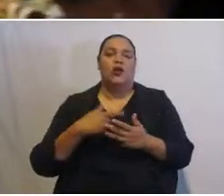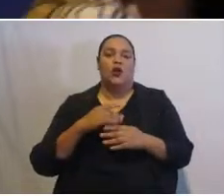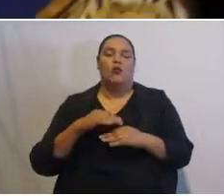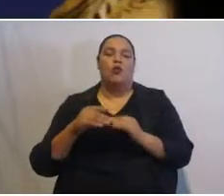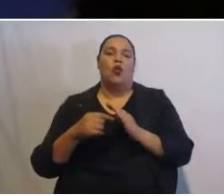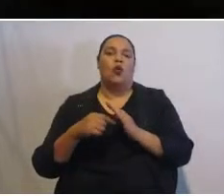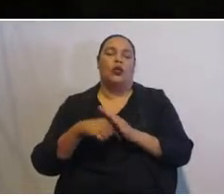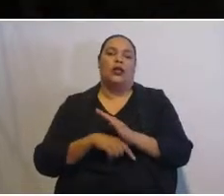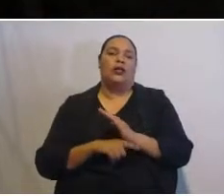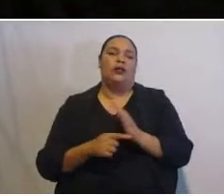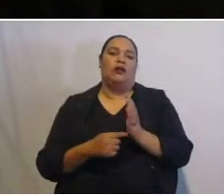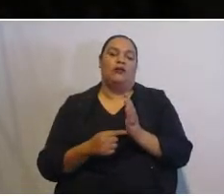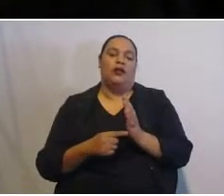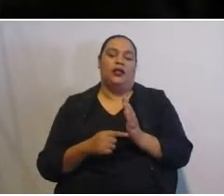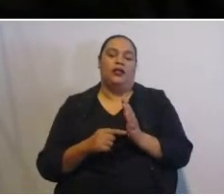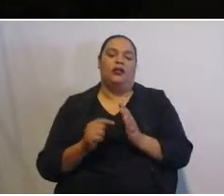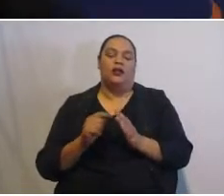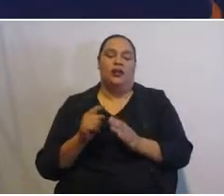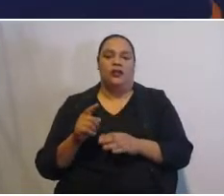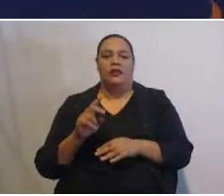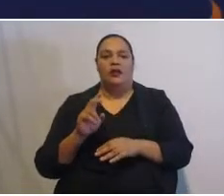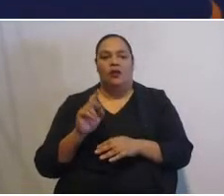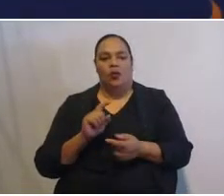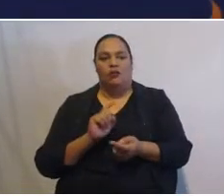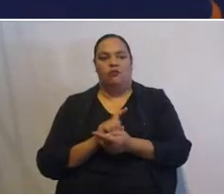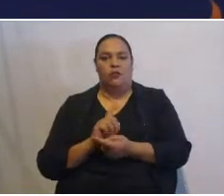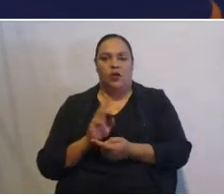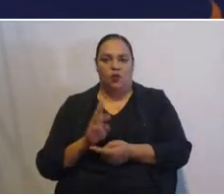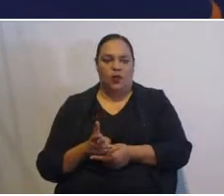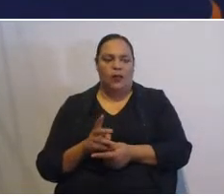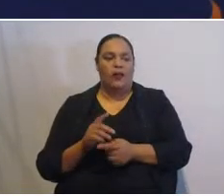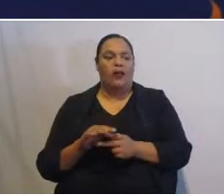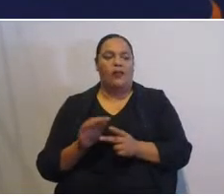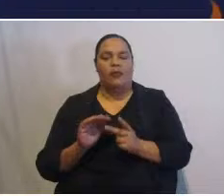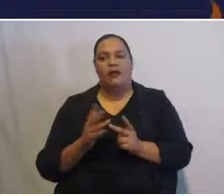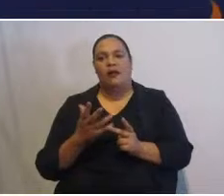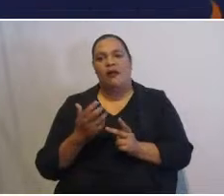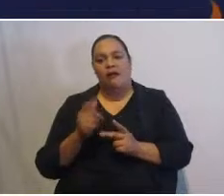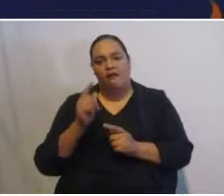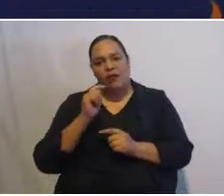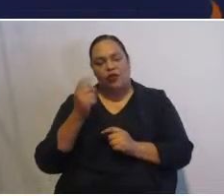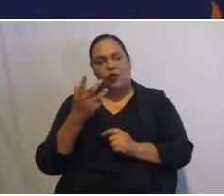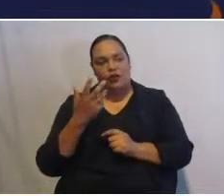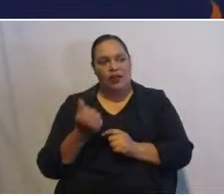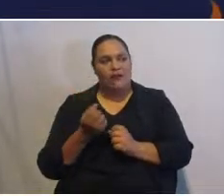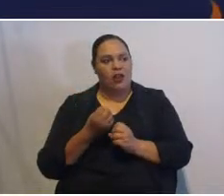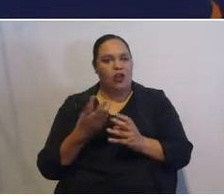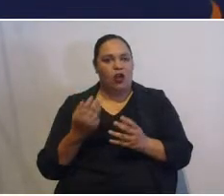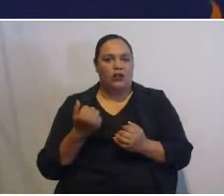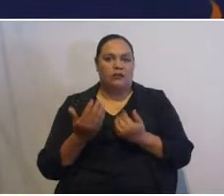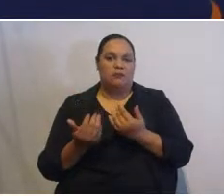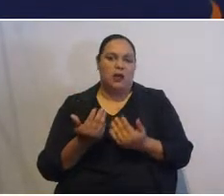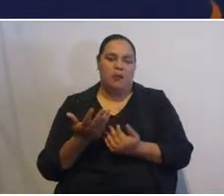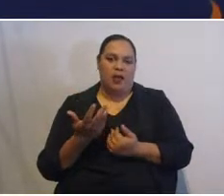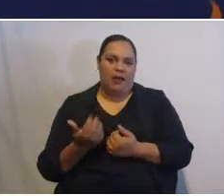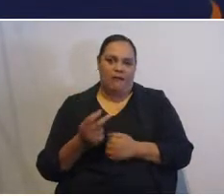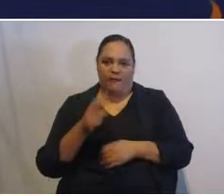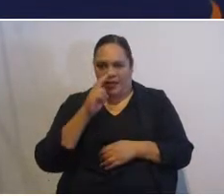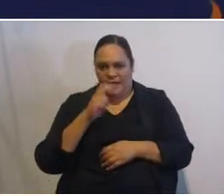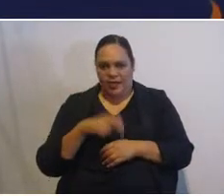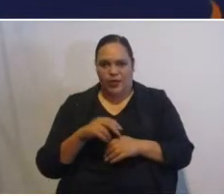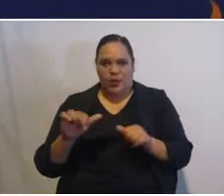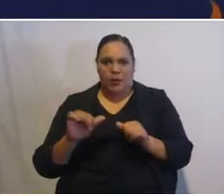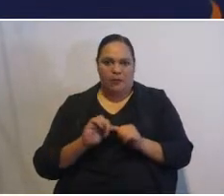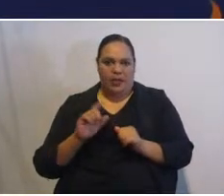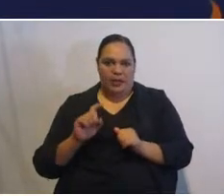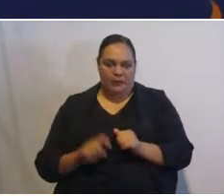technical staff that's required, and we'll address that, Chair. And then we have acknowledged there's a lot of submissions that need to come back,